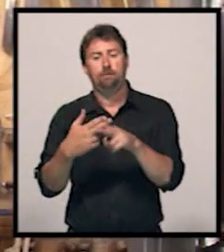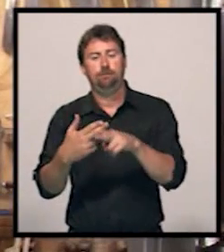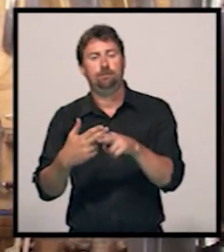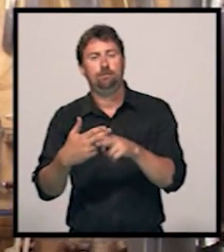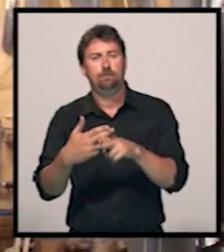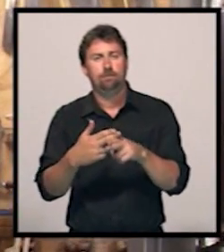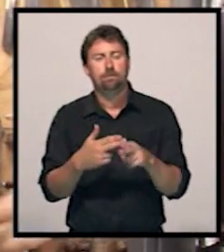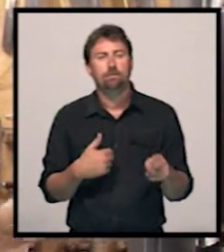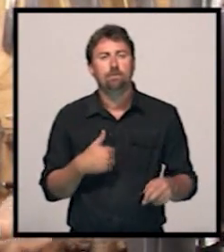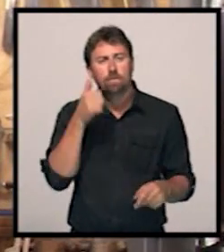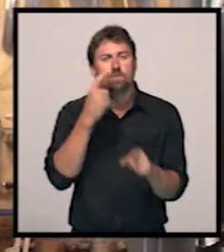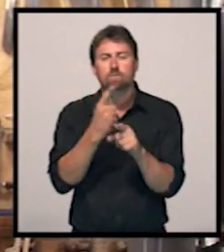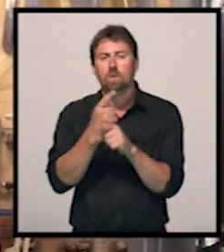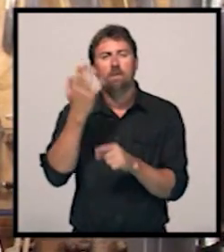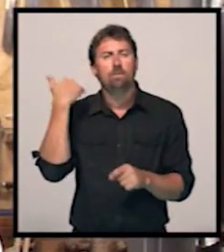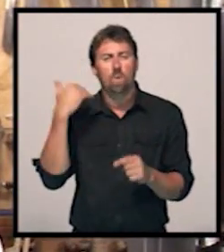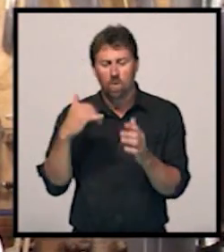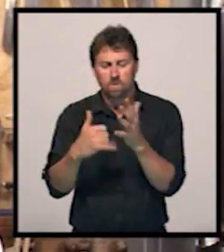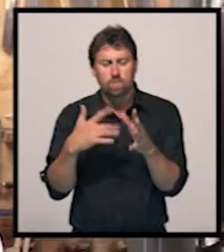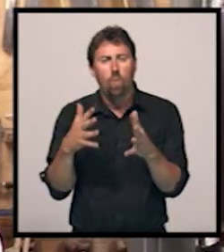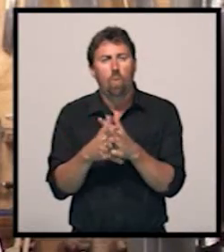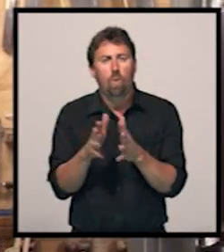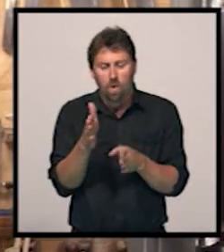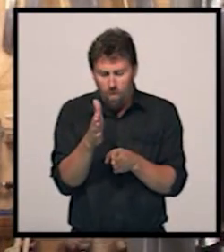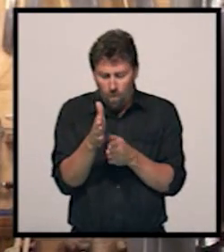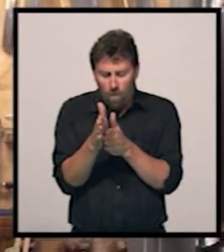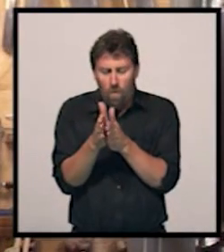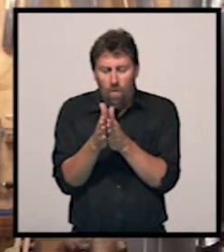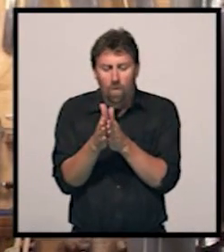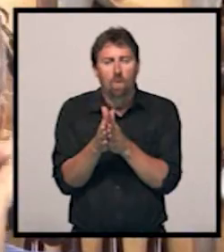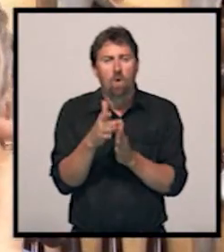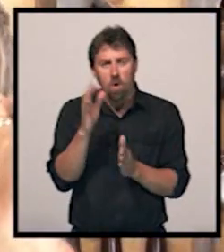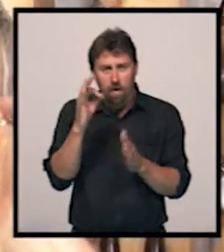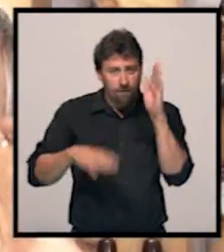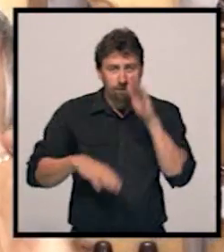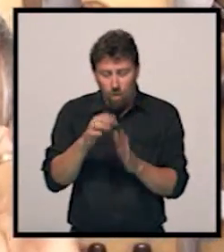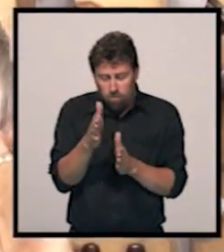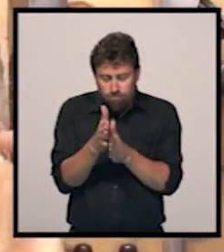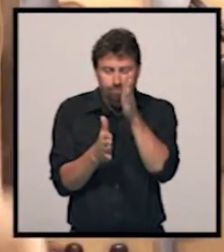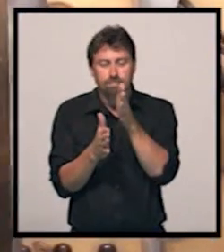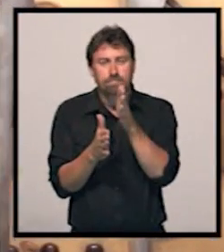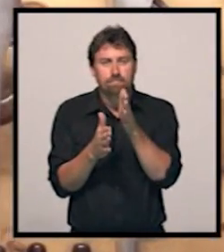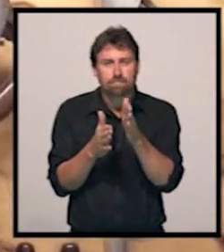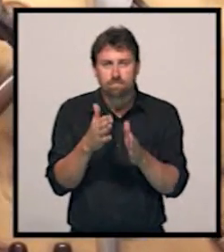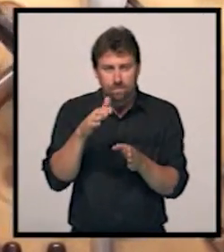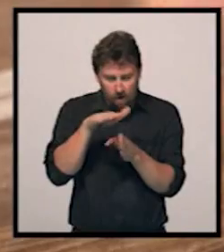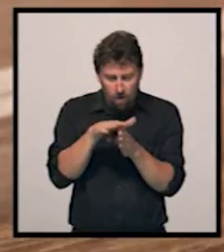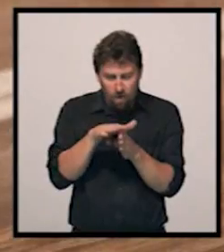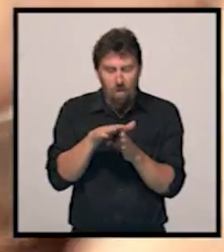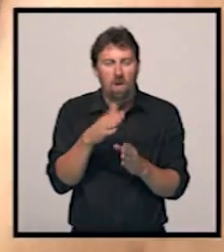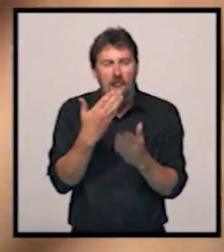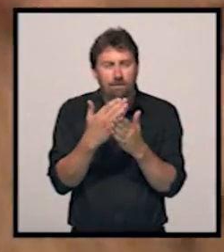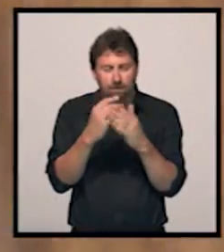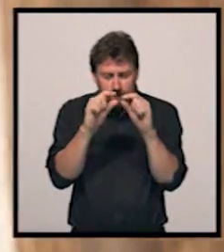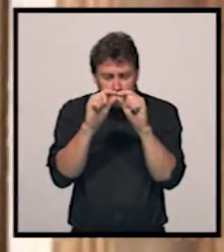remember when we set the saw up, we came in within a whisker of coming through the box. So we've got a paper thin